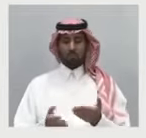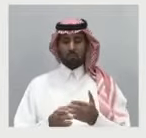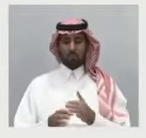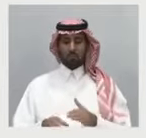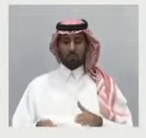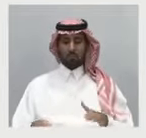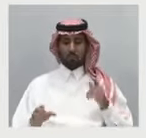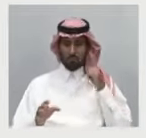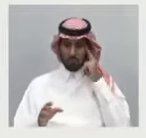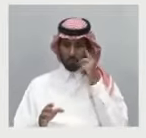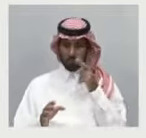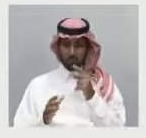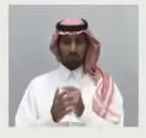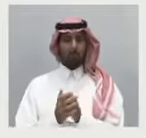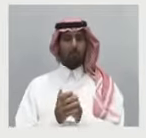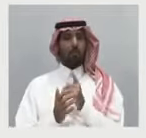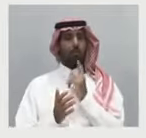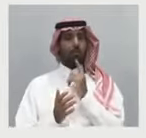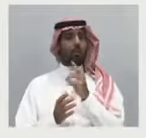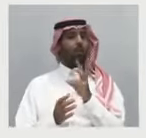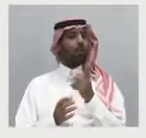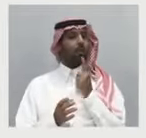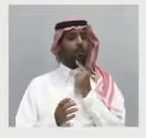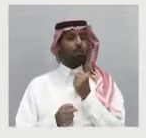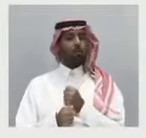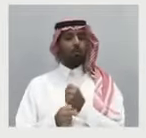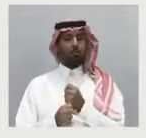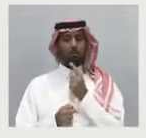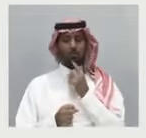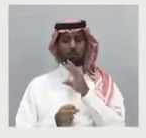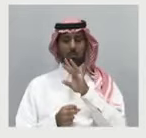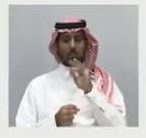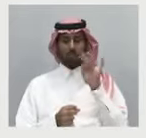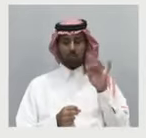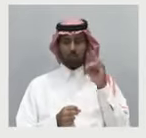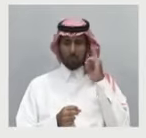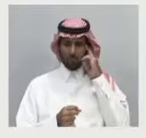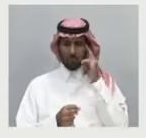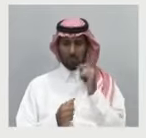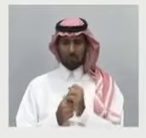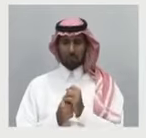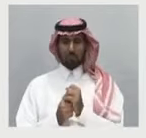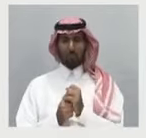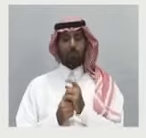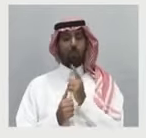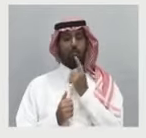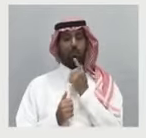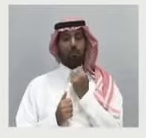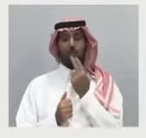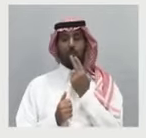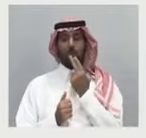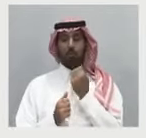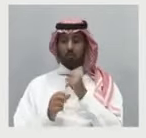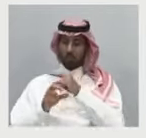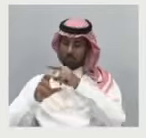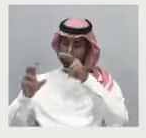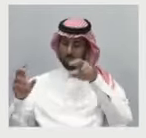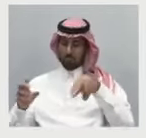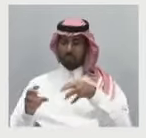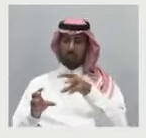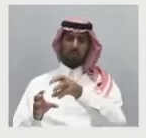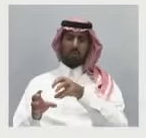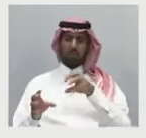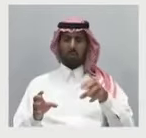determining space requirements and selecting essential and decorative items such